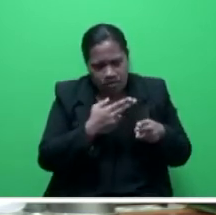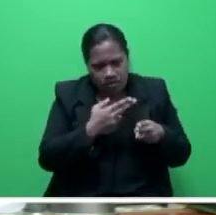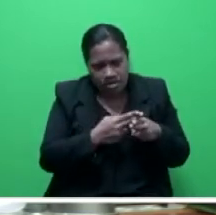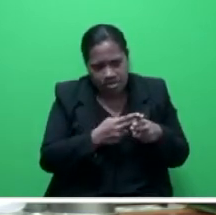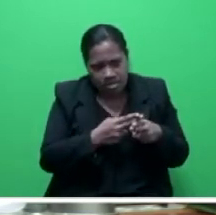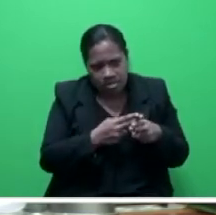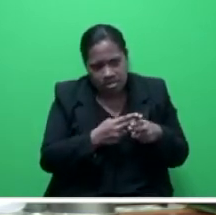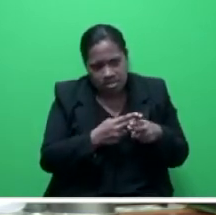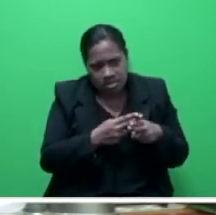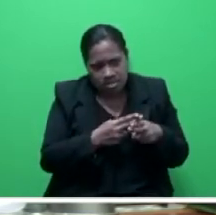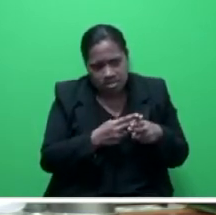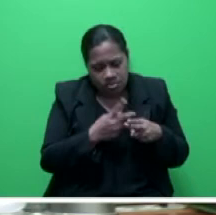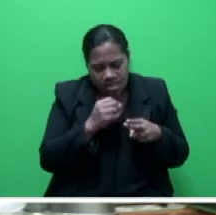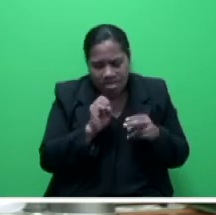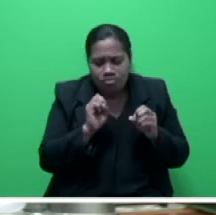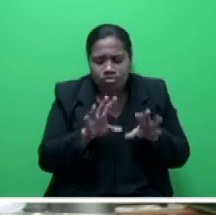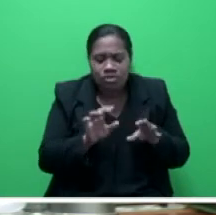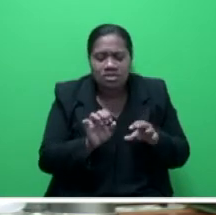put it on their field.